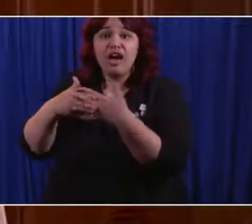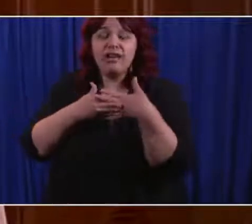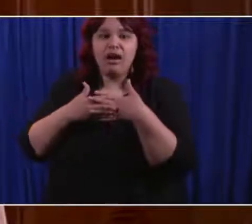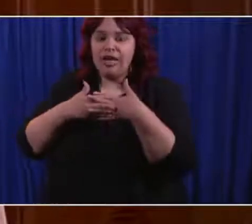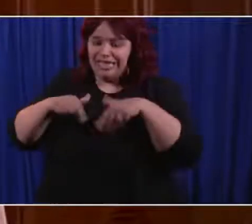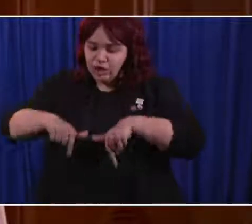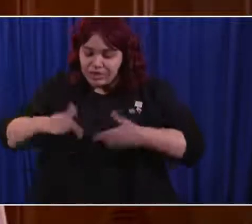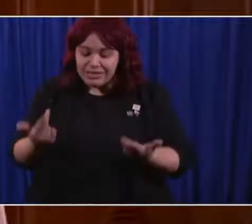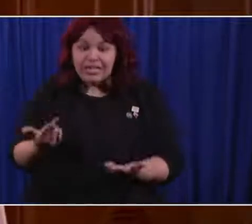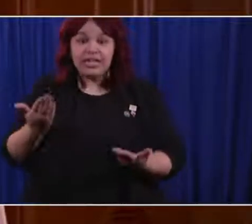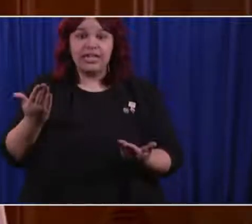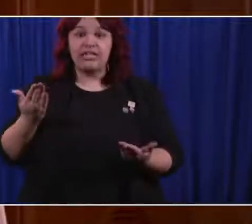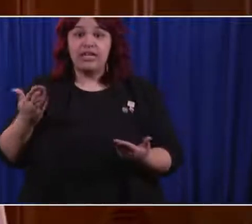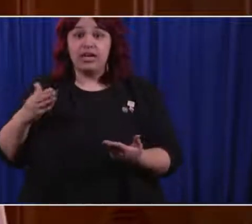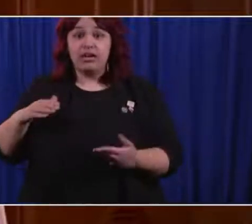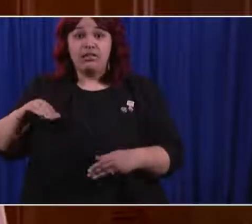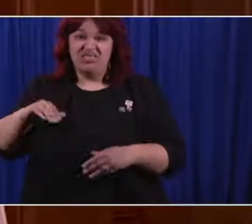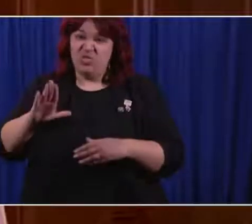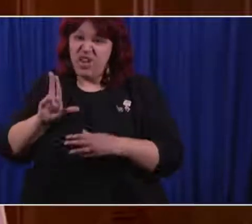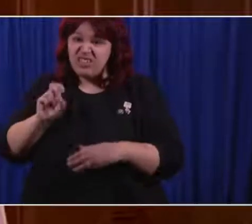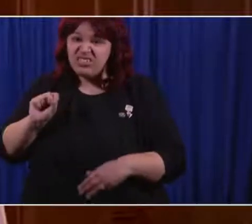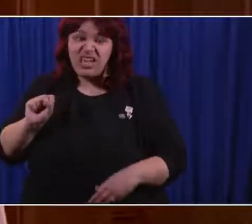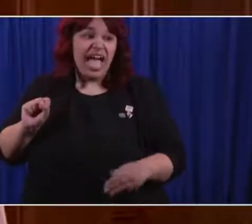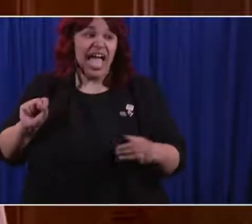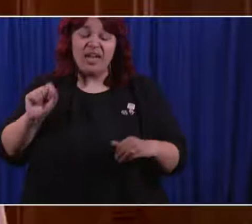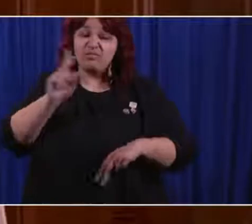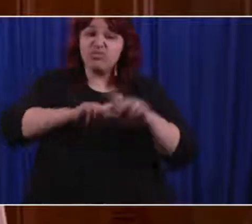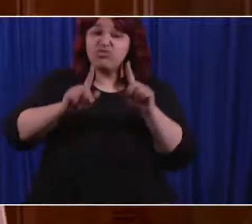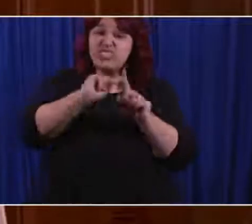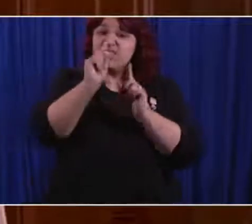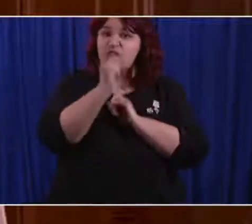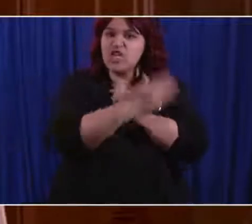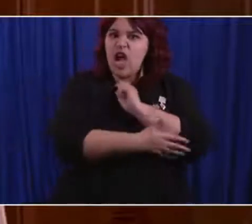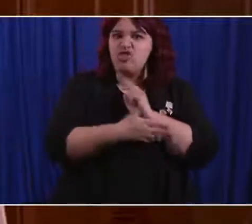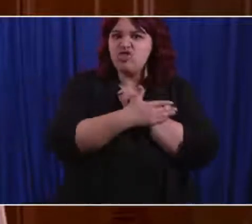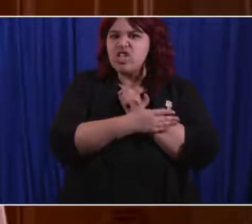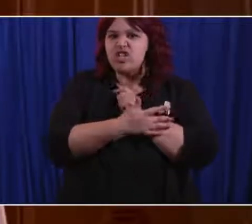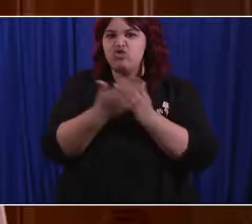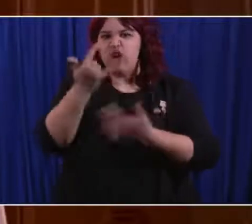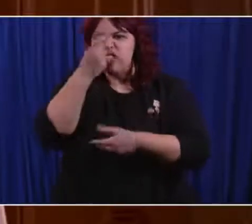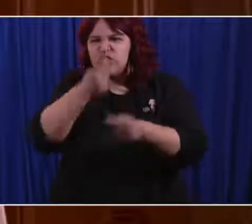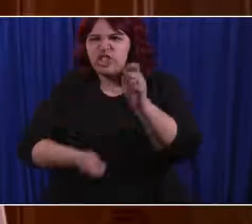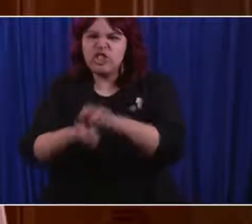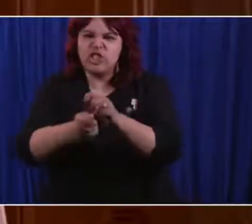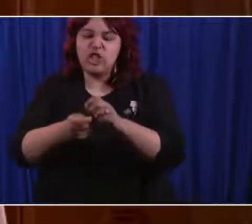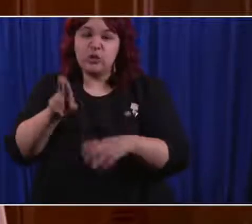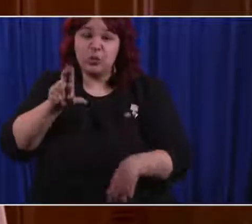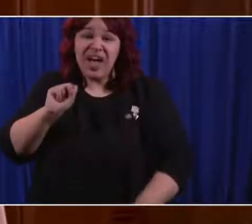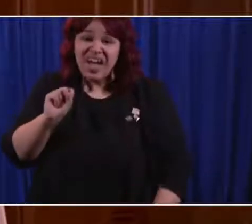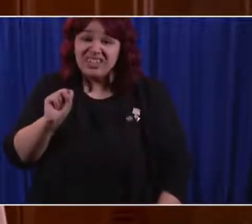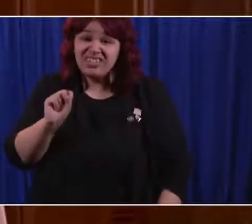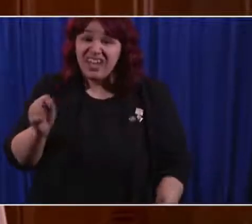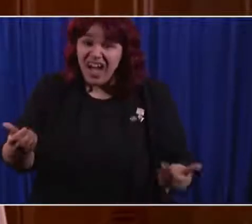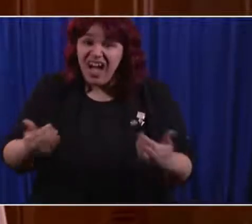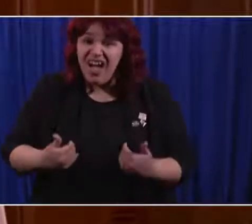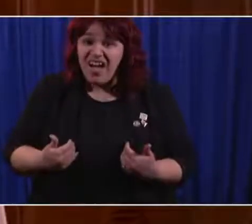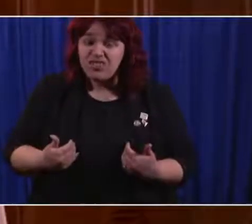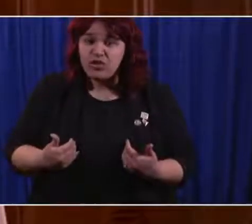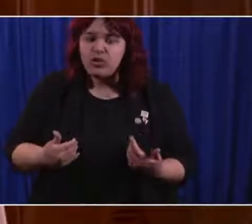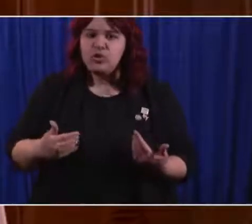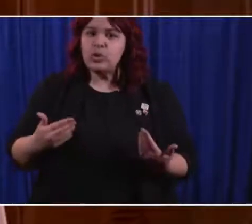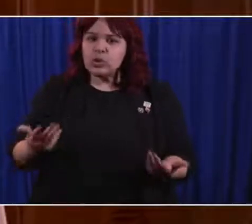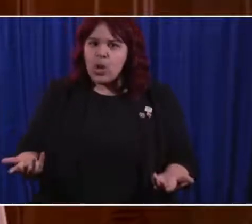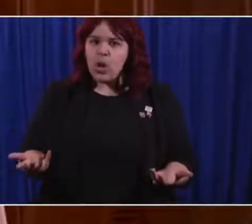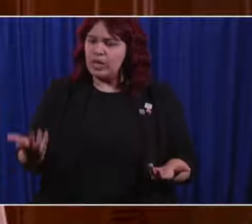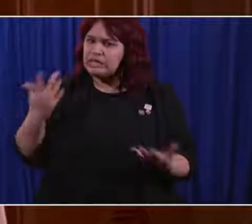else to the United States? Again, the ability to quarantine is going to be absolutely essential. The